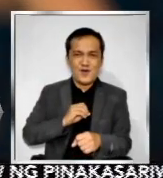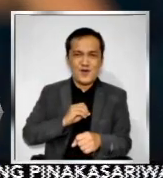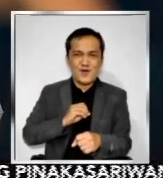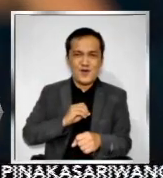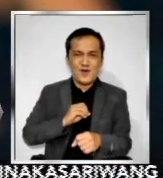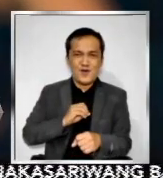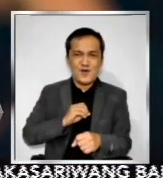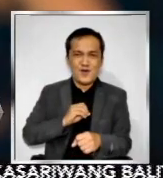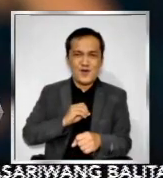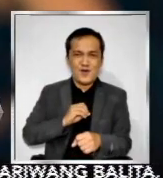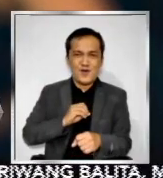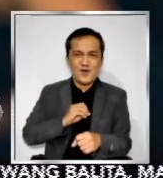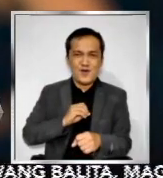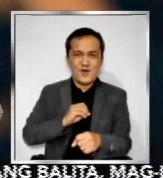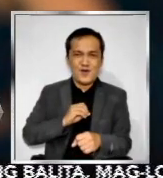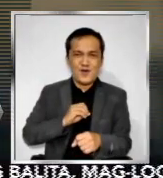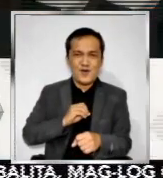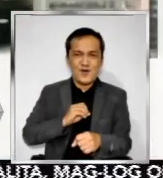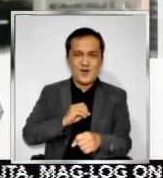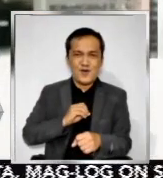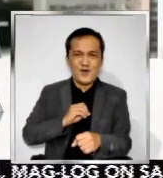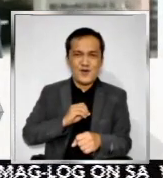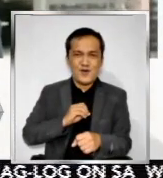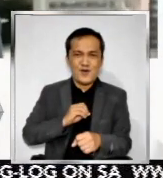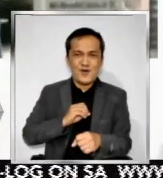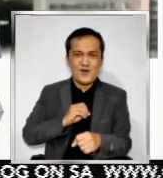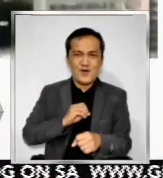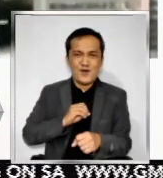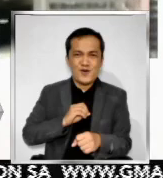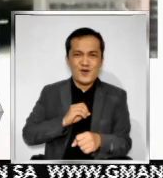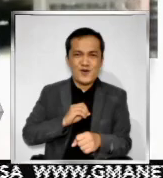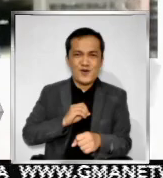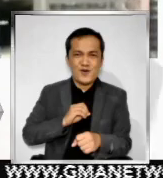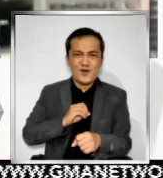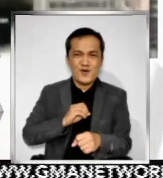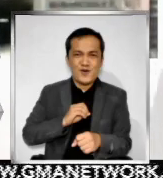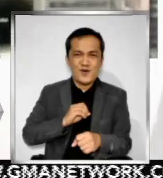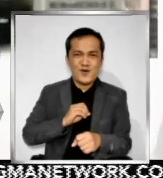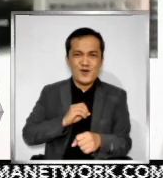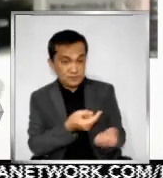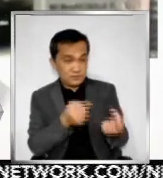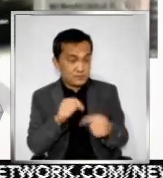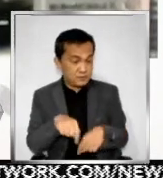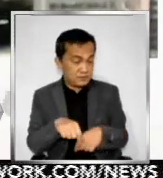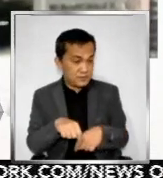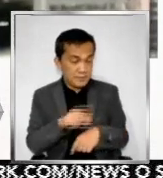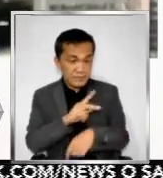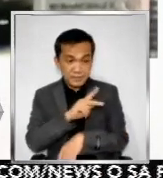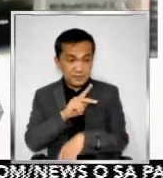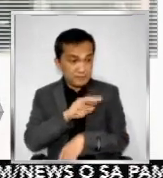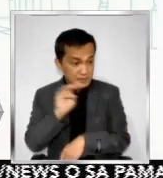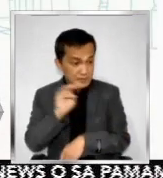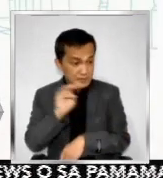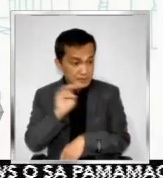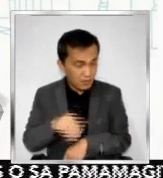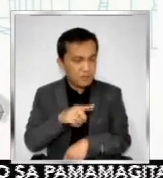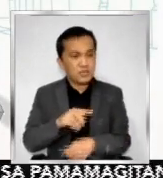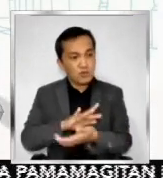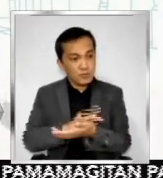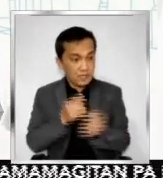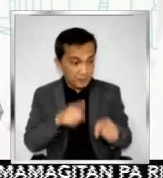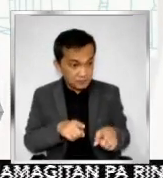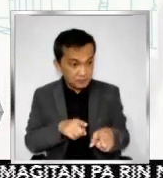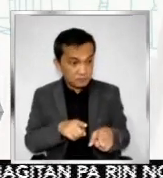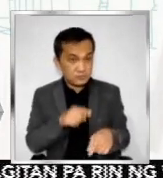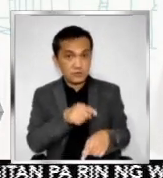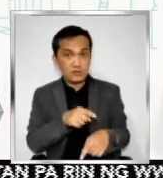Bibisita sana ang tatlo dito nung isang taon. You were supposed to be in Manila, but COVID happened. Are you planning